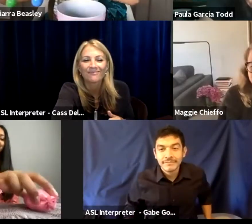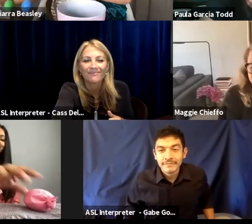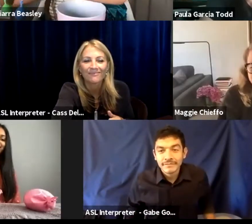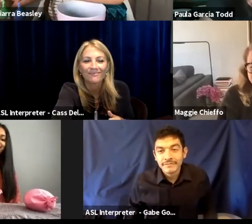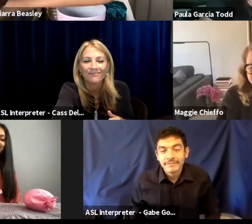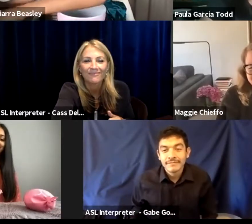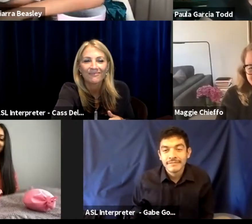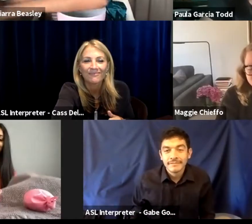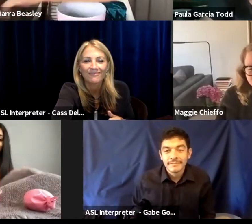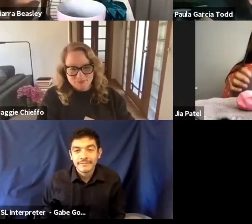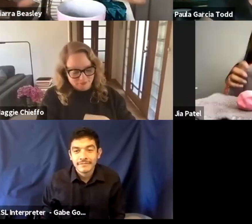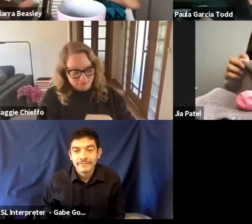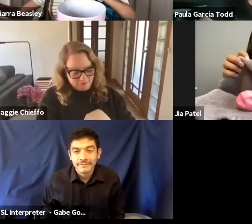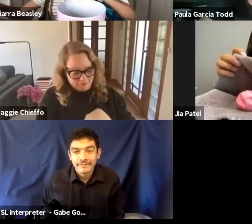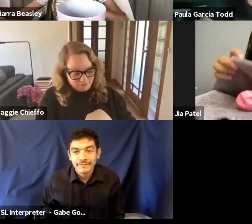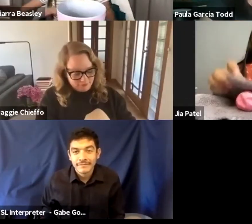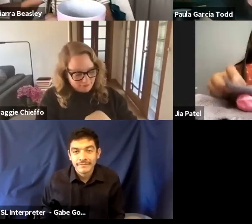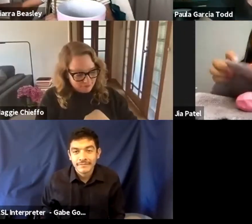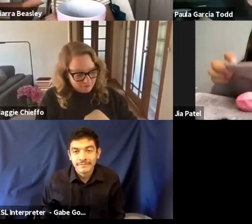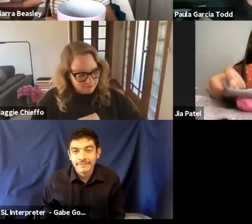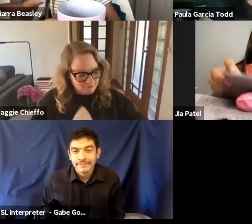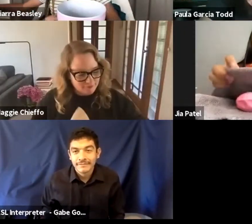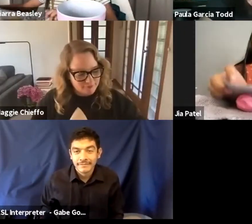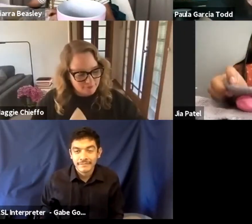off. Okay.